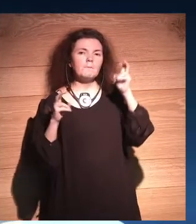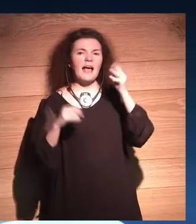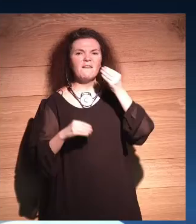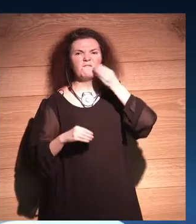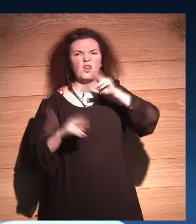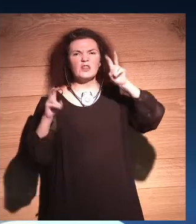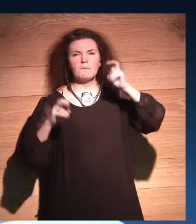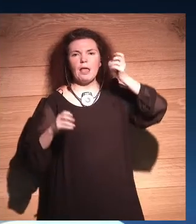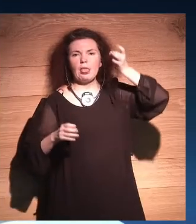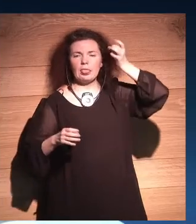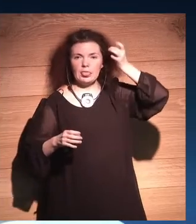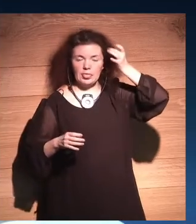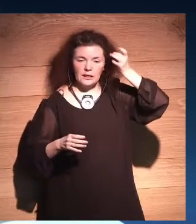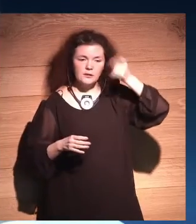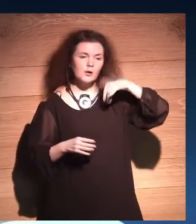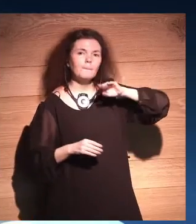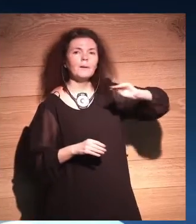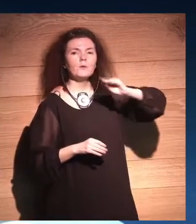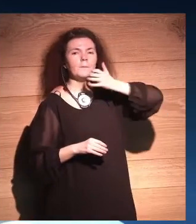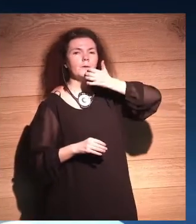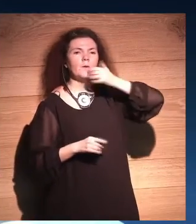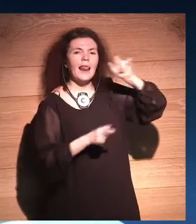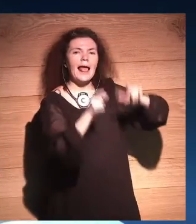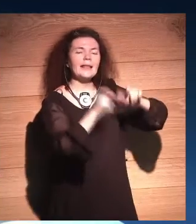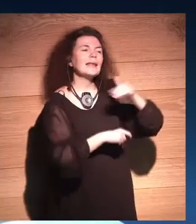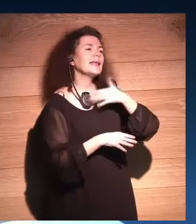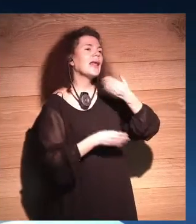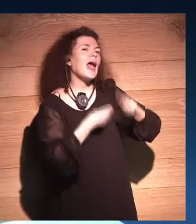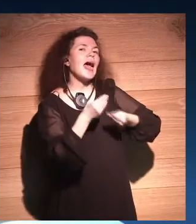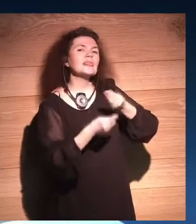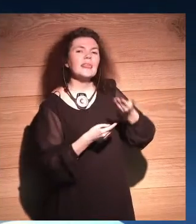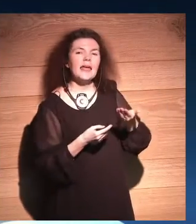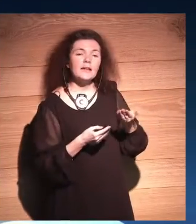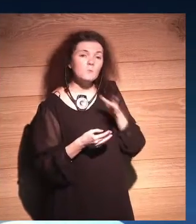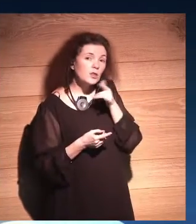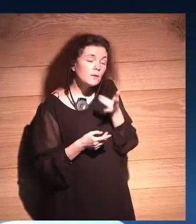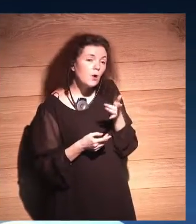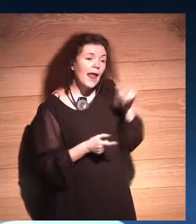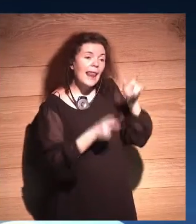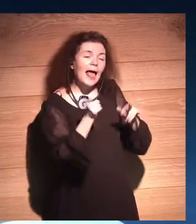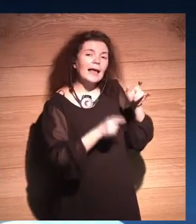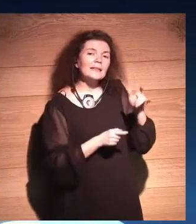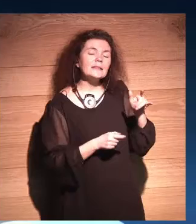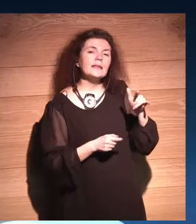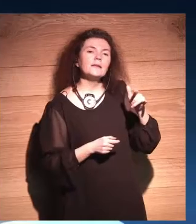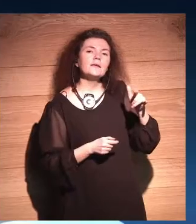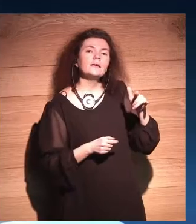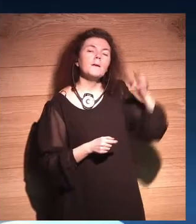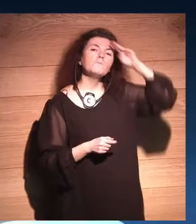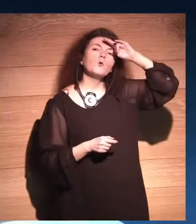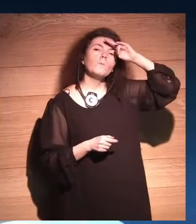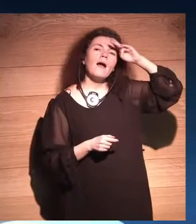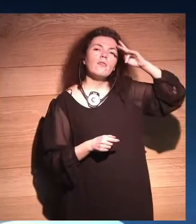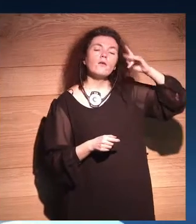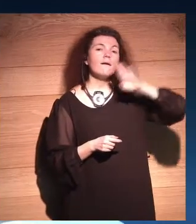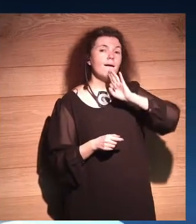in what they ask people to do, partly because people worry about the question this young woman asked, which is that they don't have a lot of faith or trust in